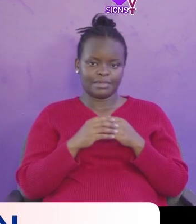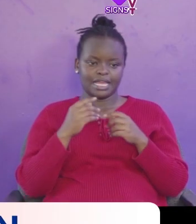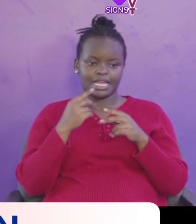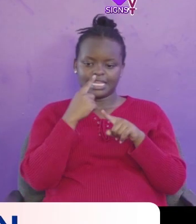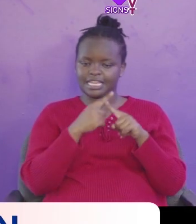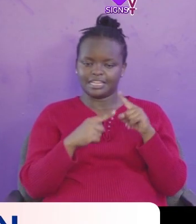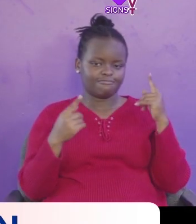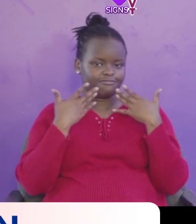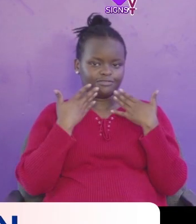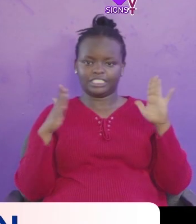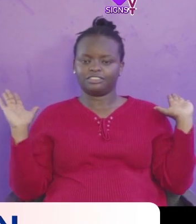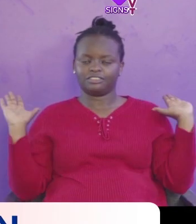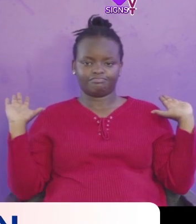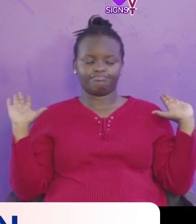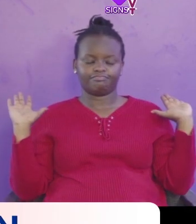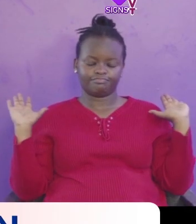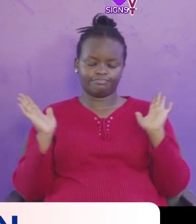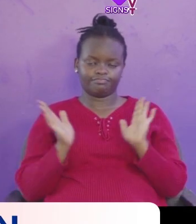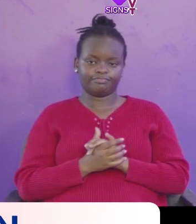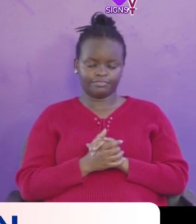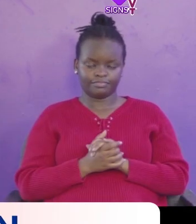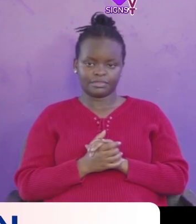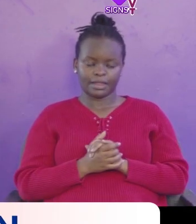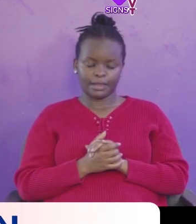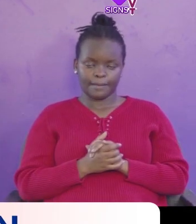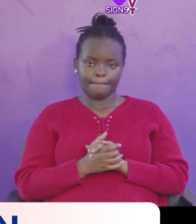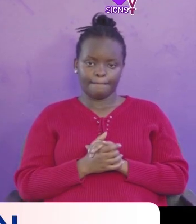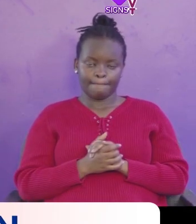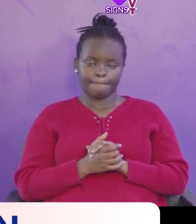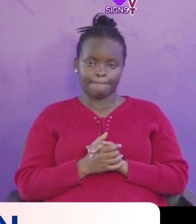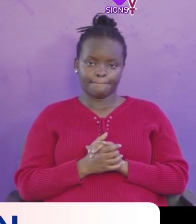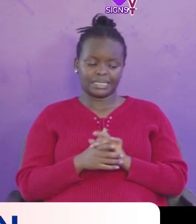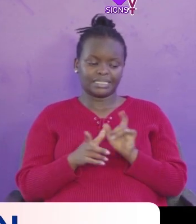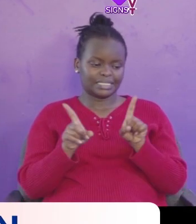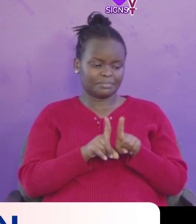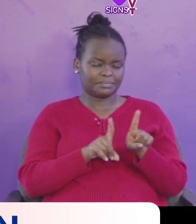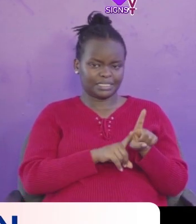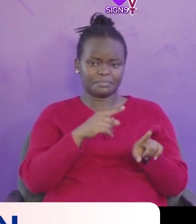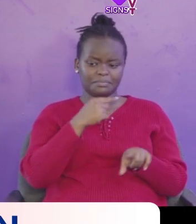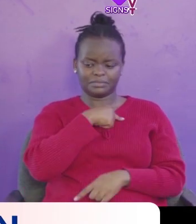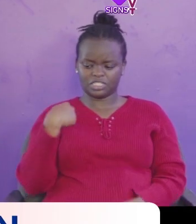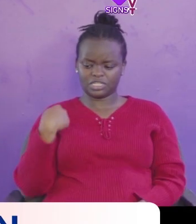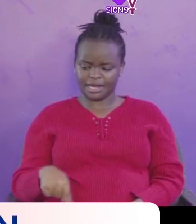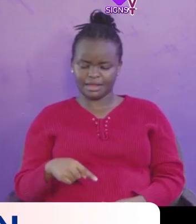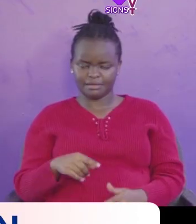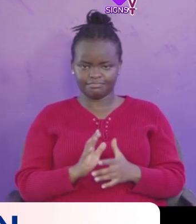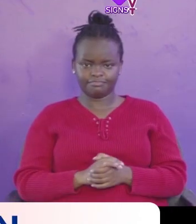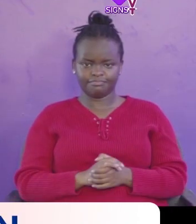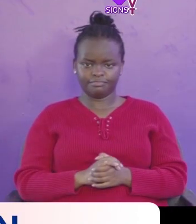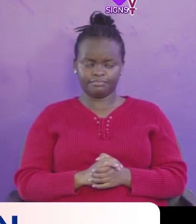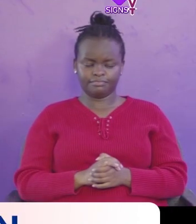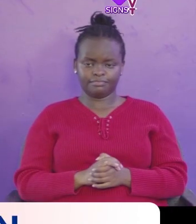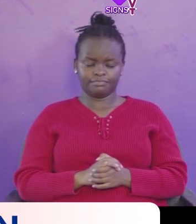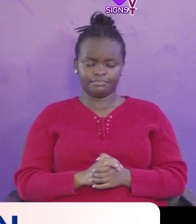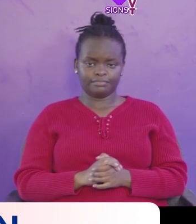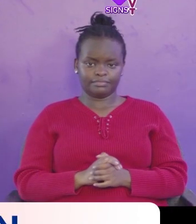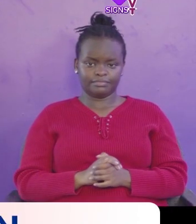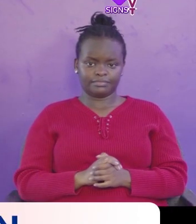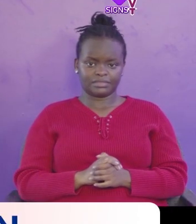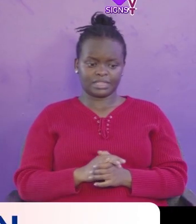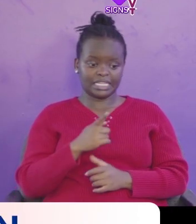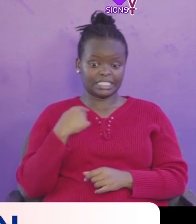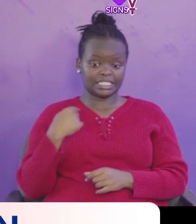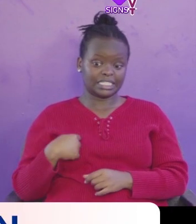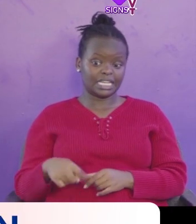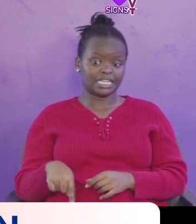Ama maisha. Okay. Ndio. Okay. The same is happening to China. We are also thinking of being like China. China, there is